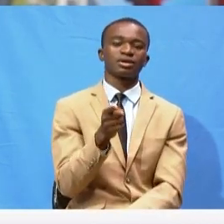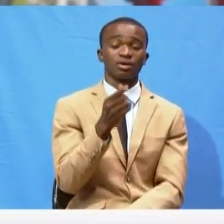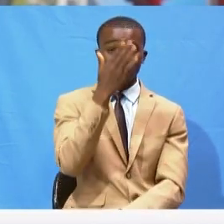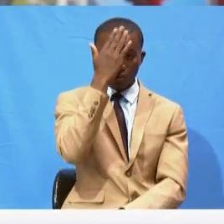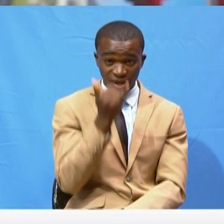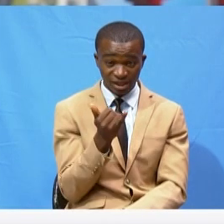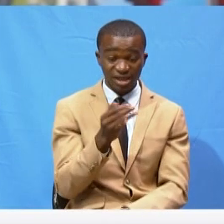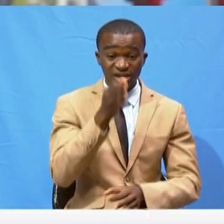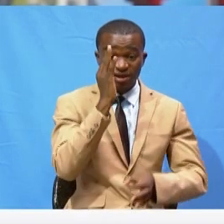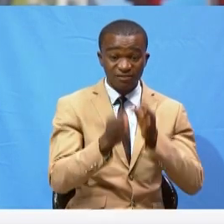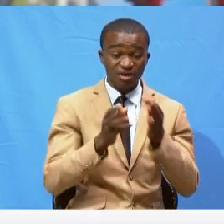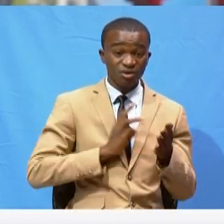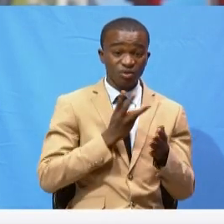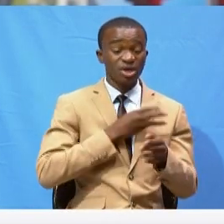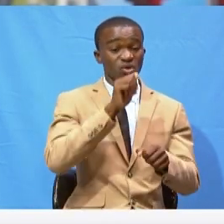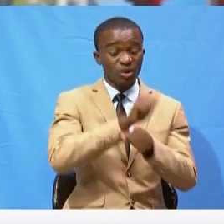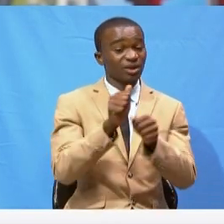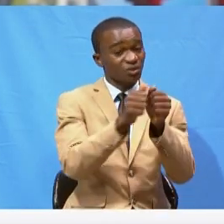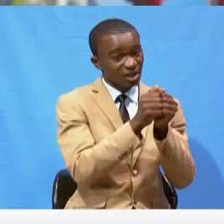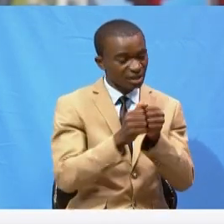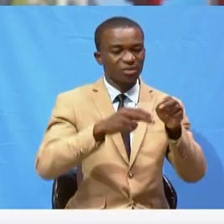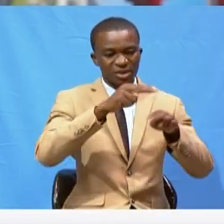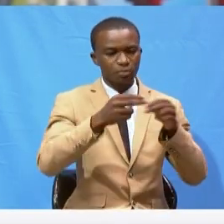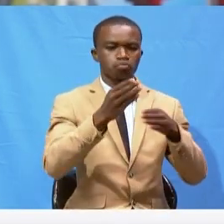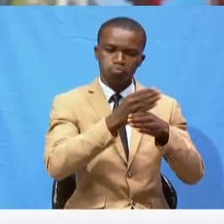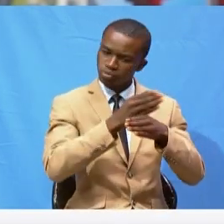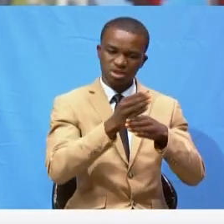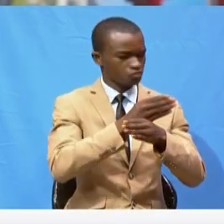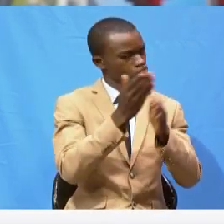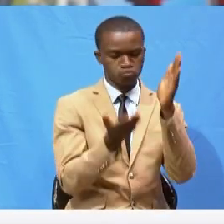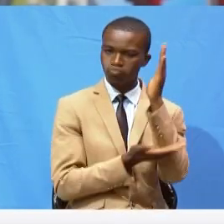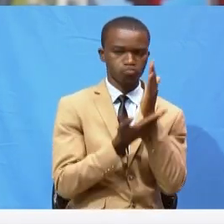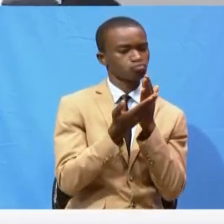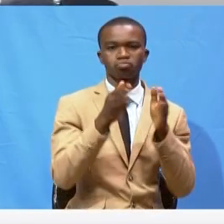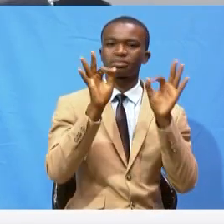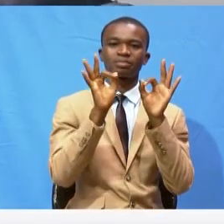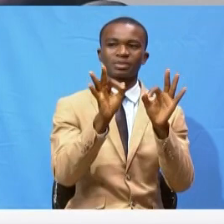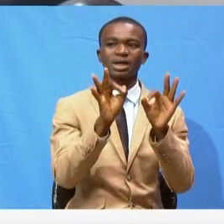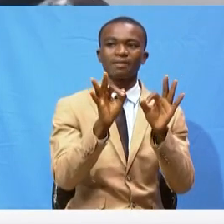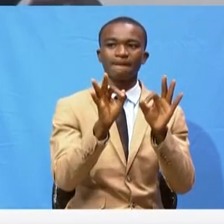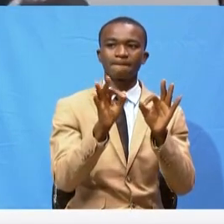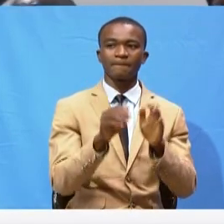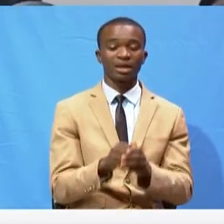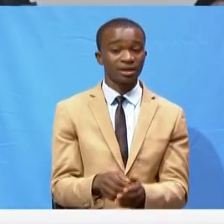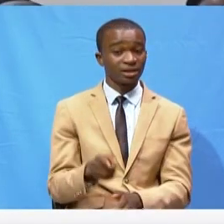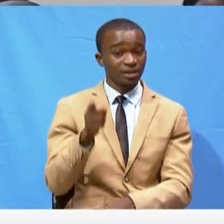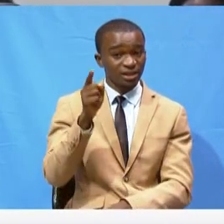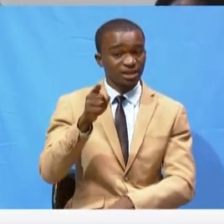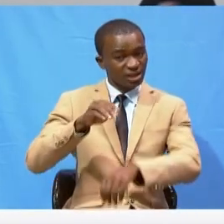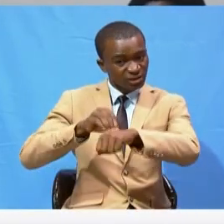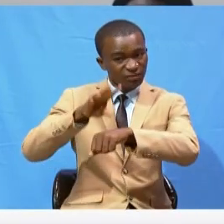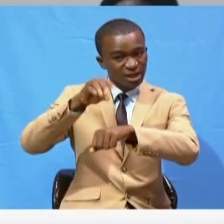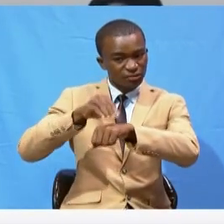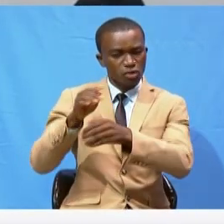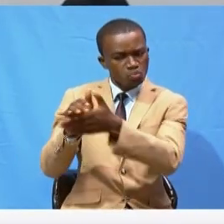peaceful economy through which people can trade peacefully and profitably. The called for more collaboration between